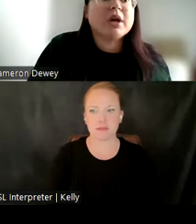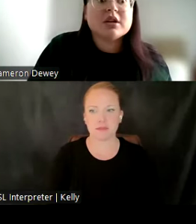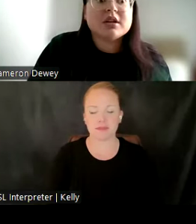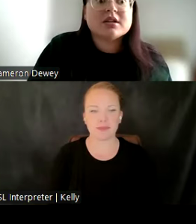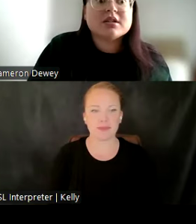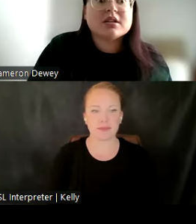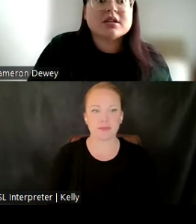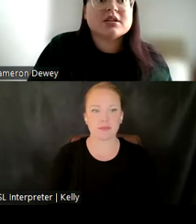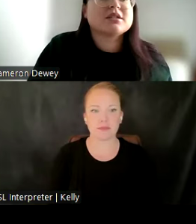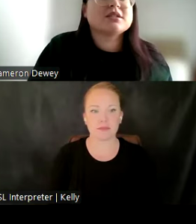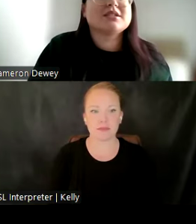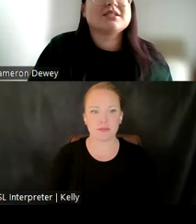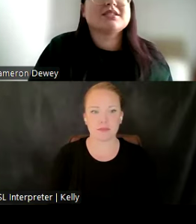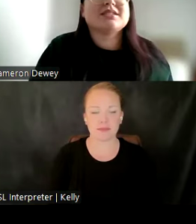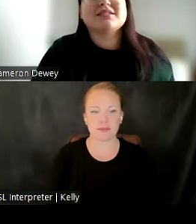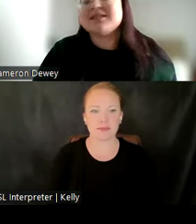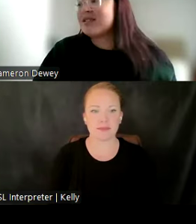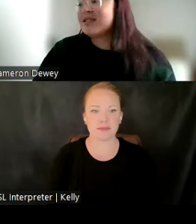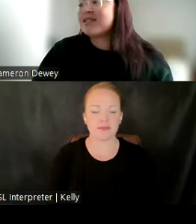Oh my God.